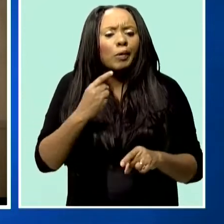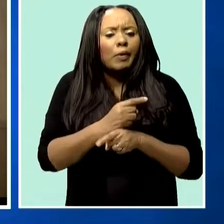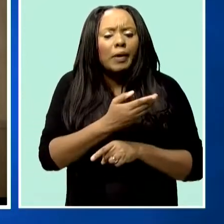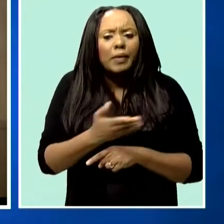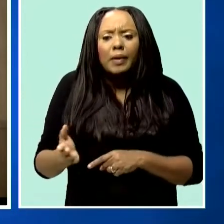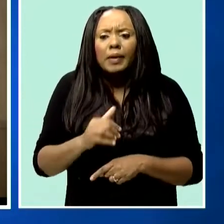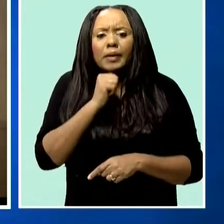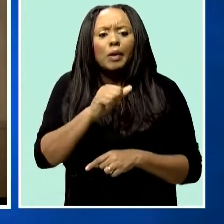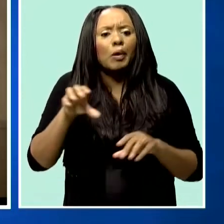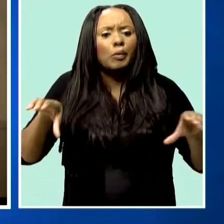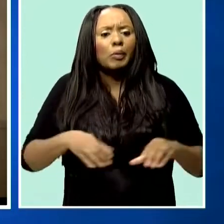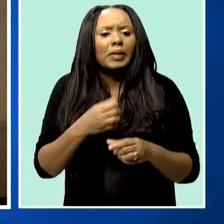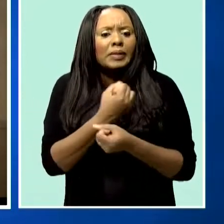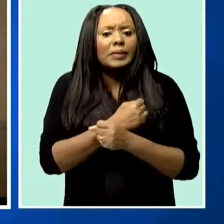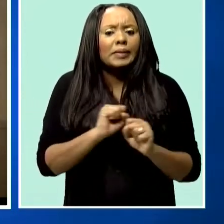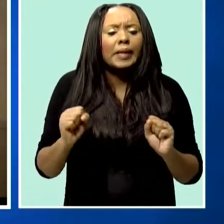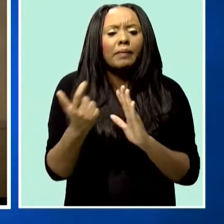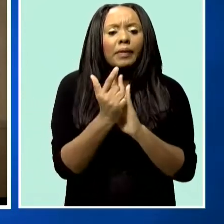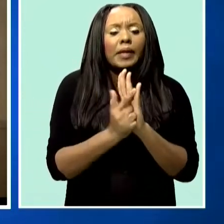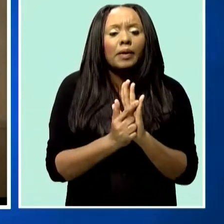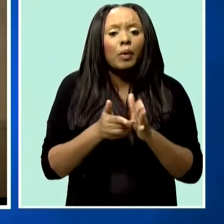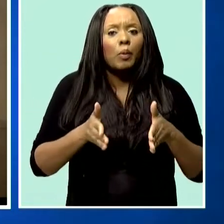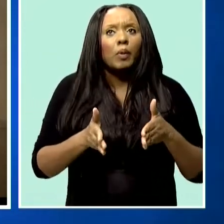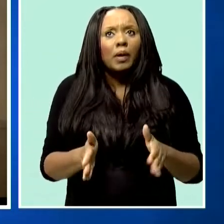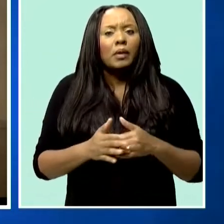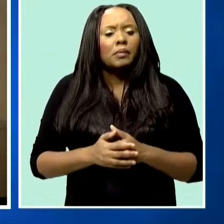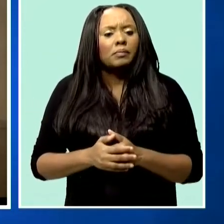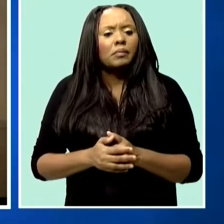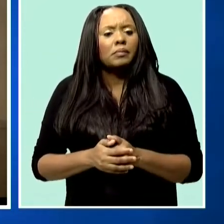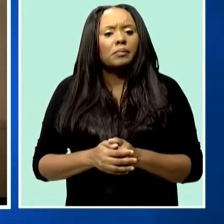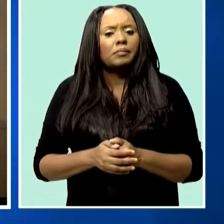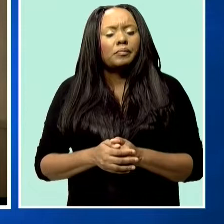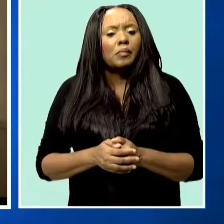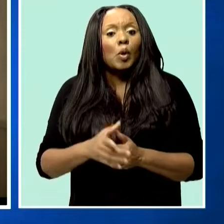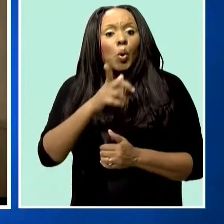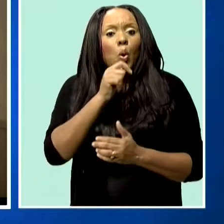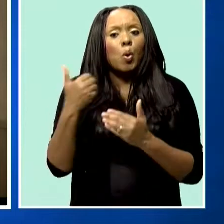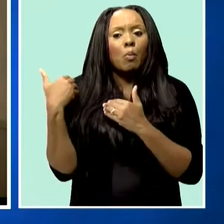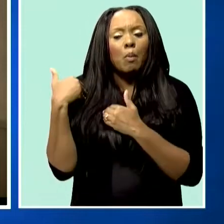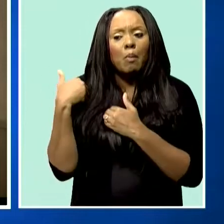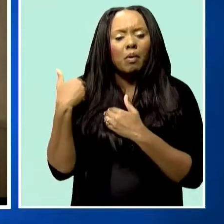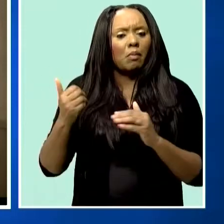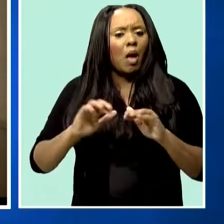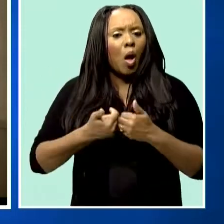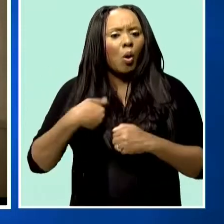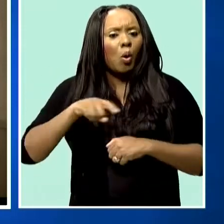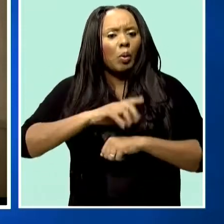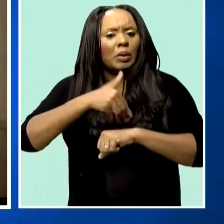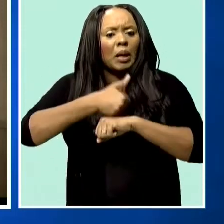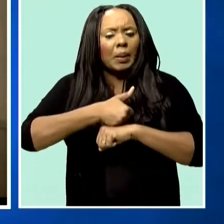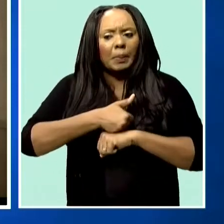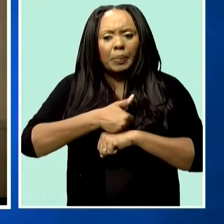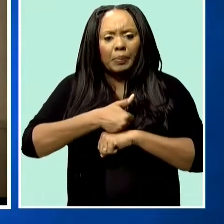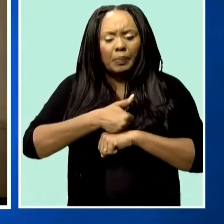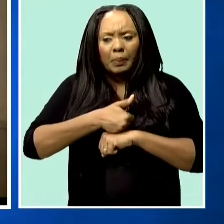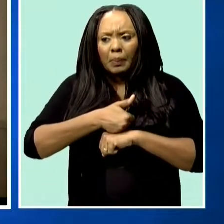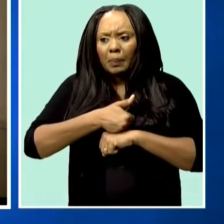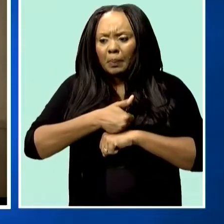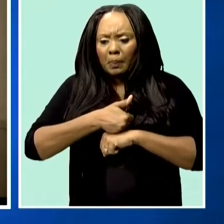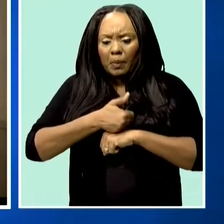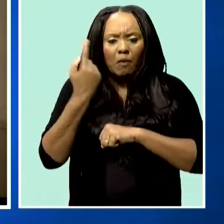accountability look like? And how do we put it in place? And I say simply,